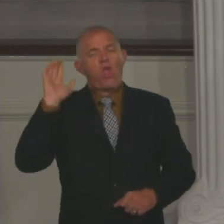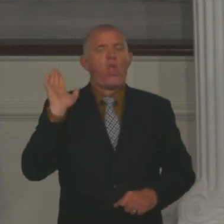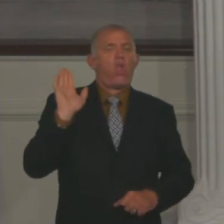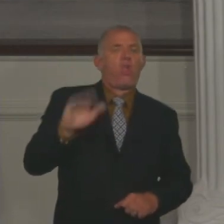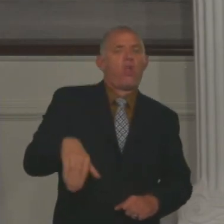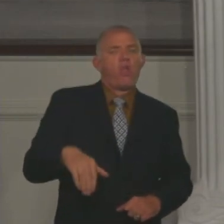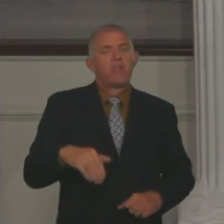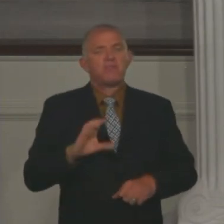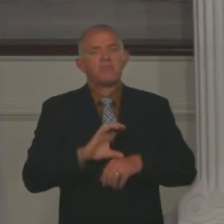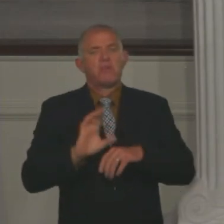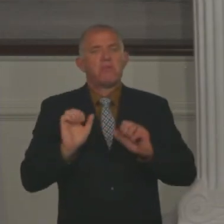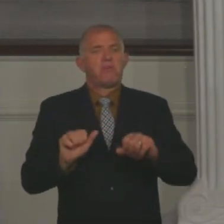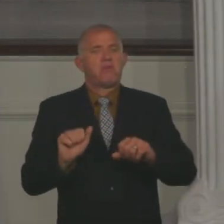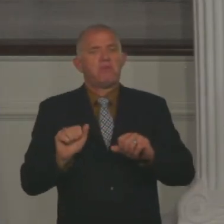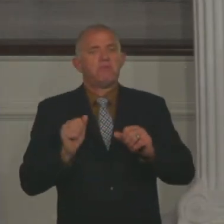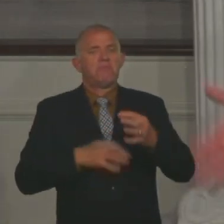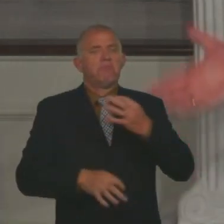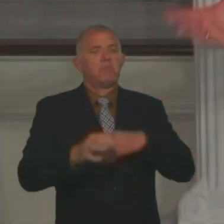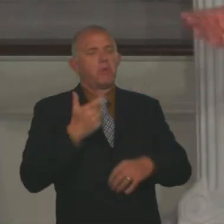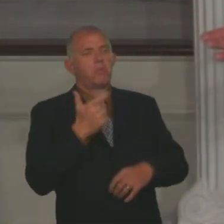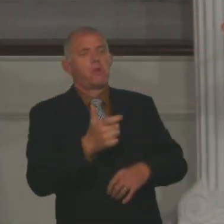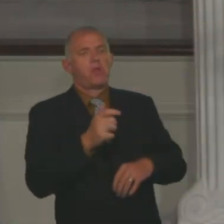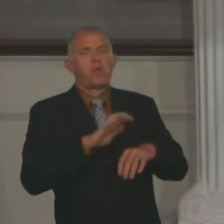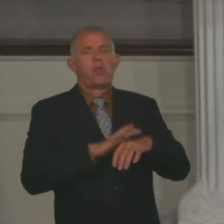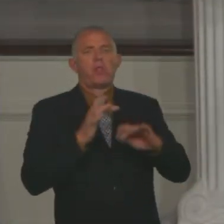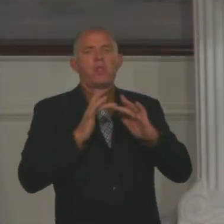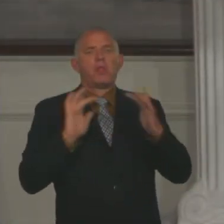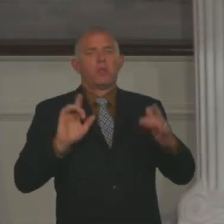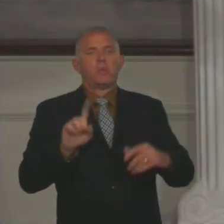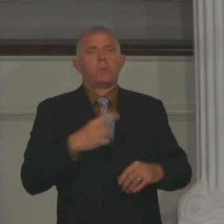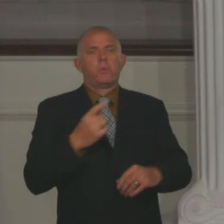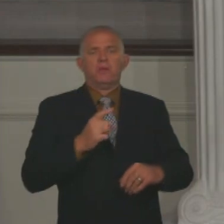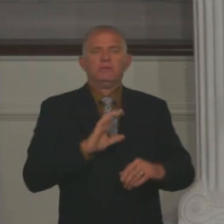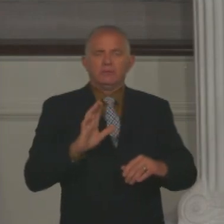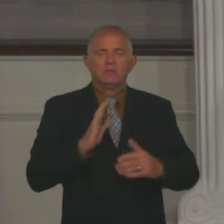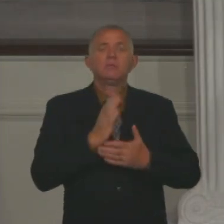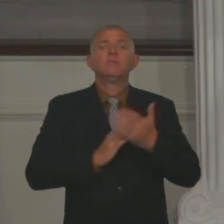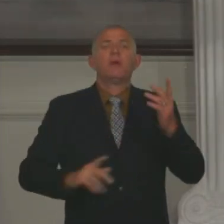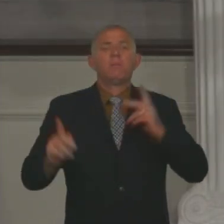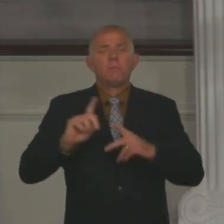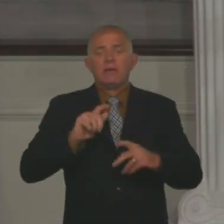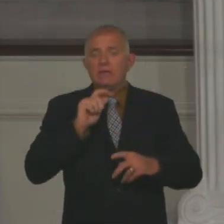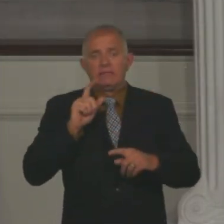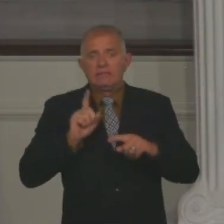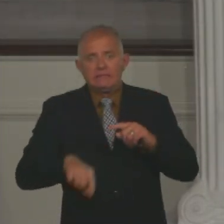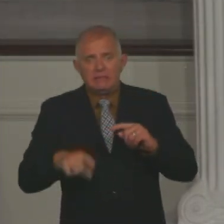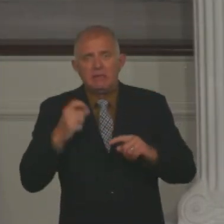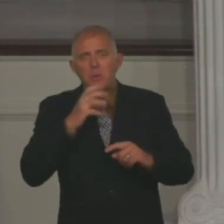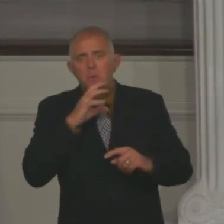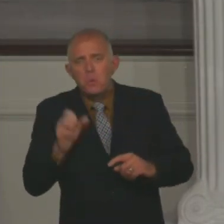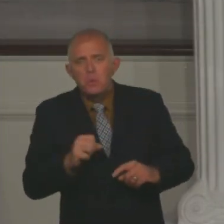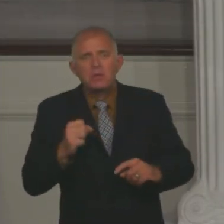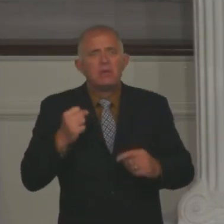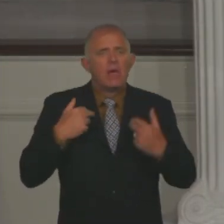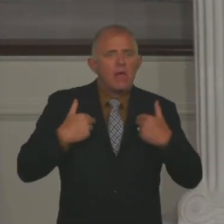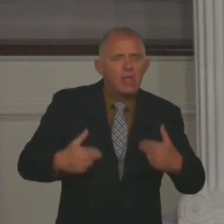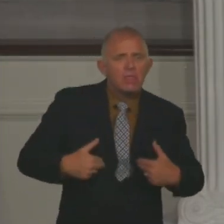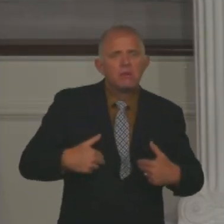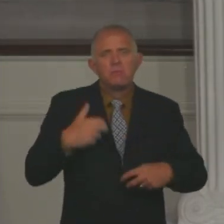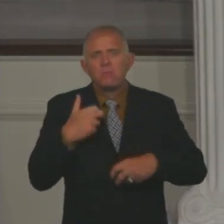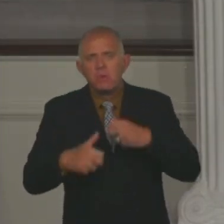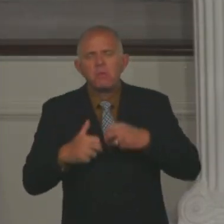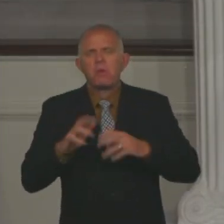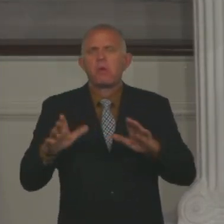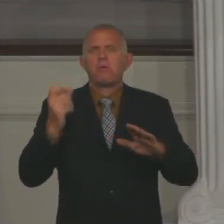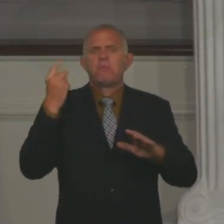church attendance by just watching. I appreciate it. Now, some folks are elderly. Some folks, their health is compromised, and it's wisest for them to